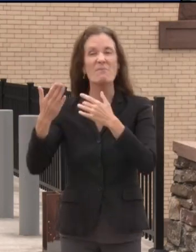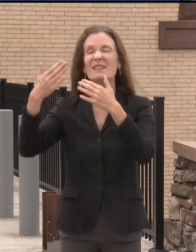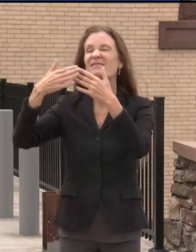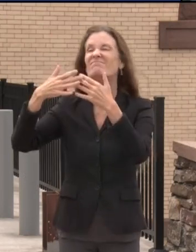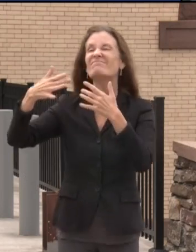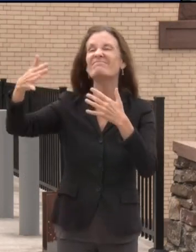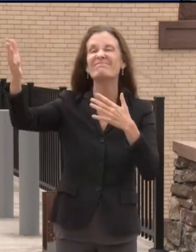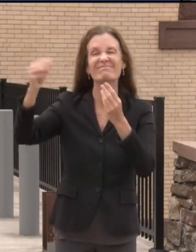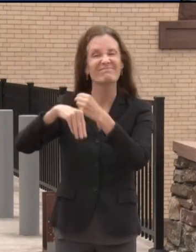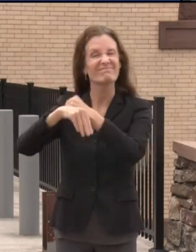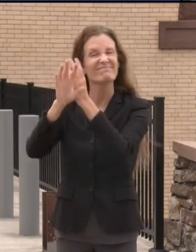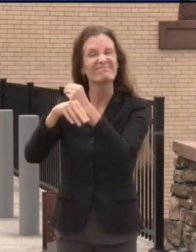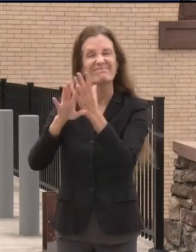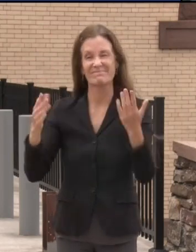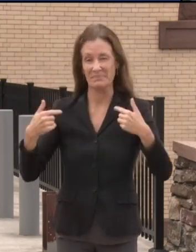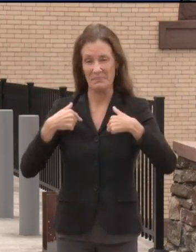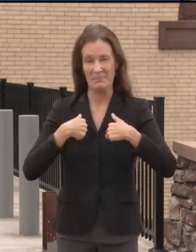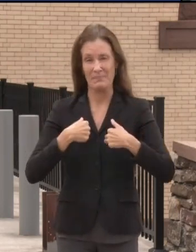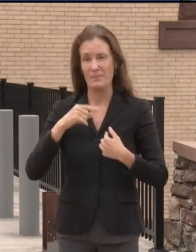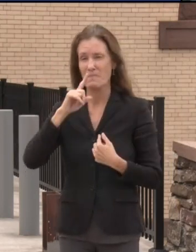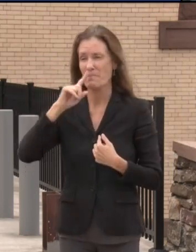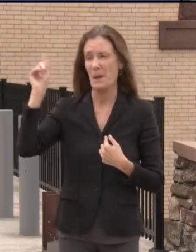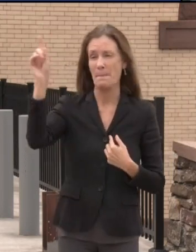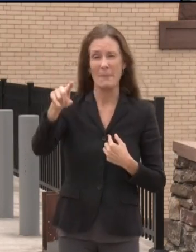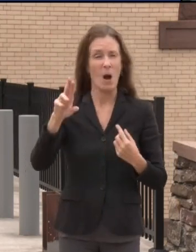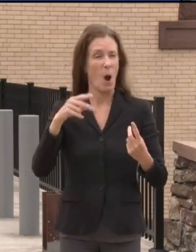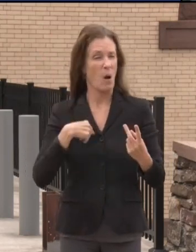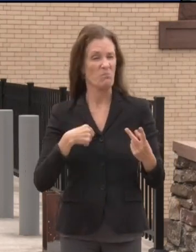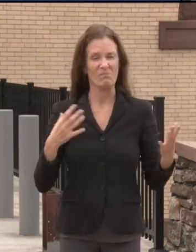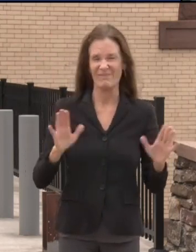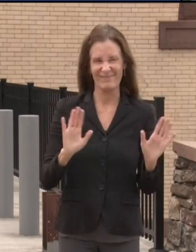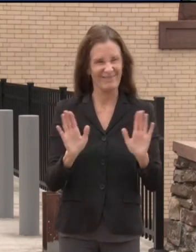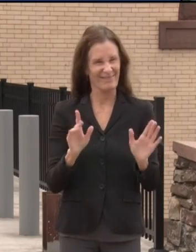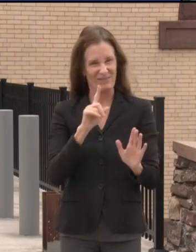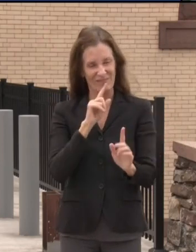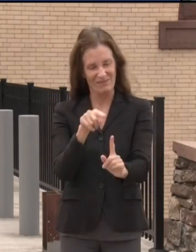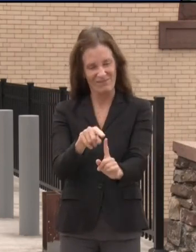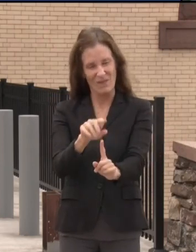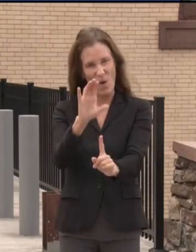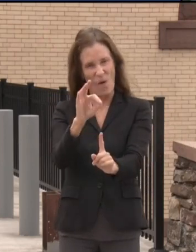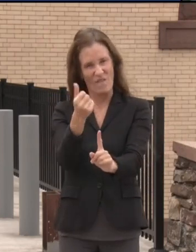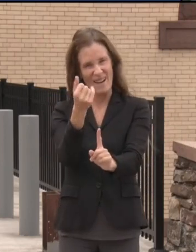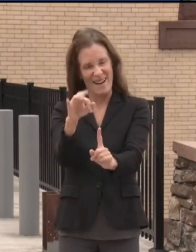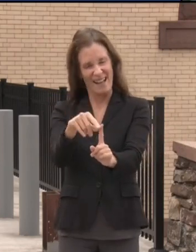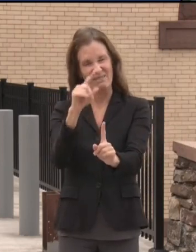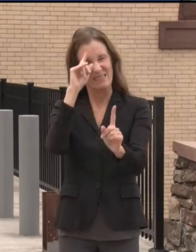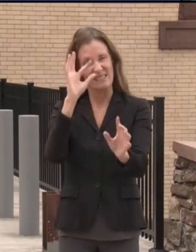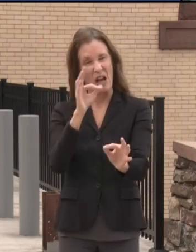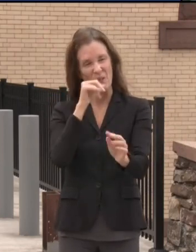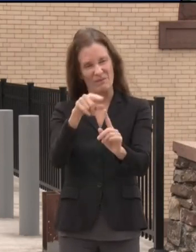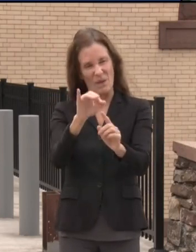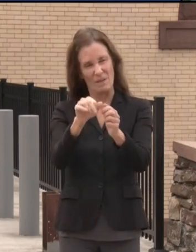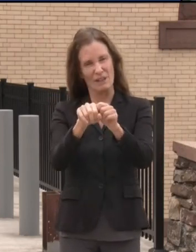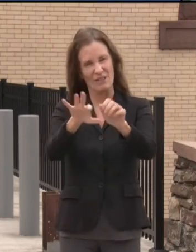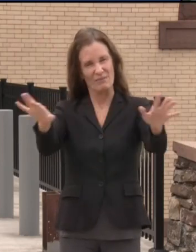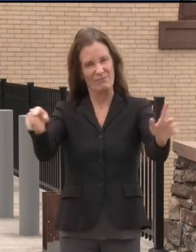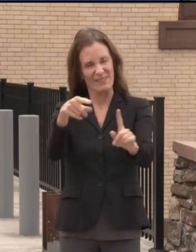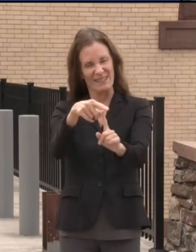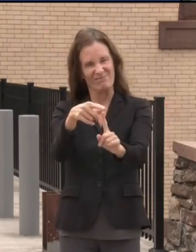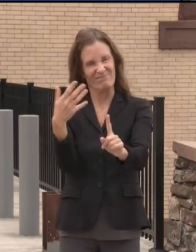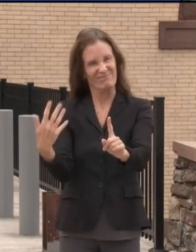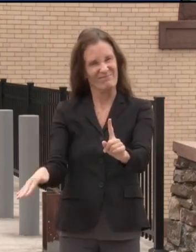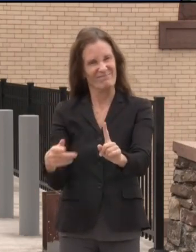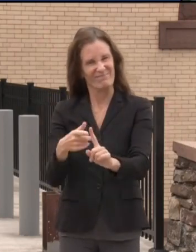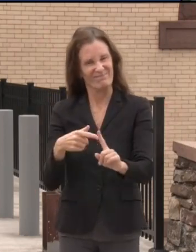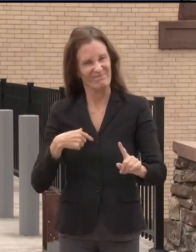virus. And I think the same thing for schools. So I think it was one of the presidents of one of the big